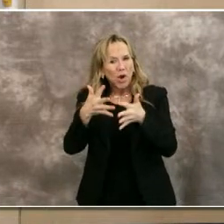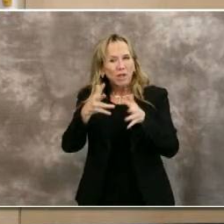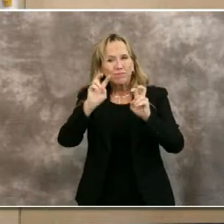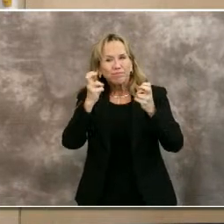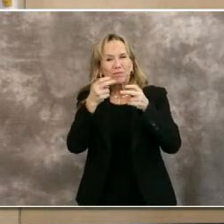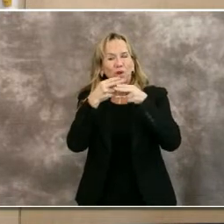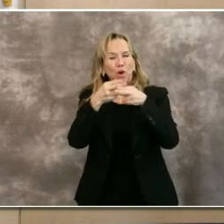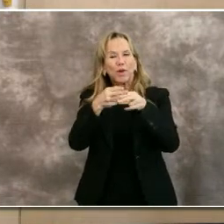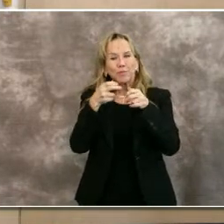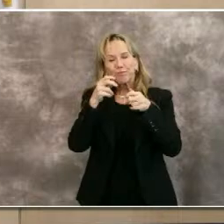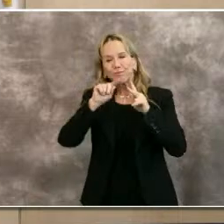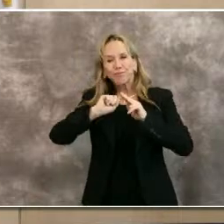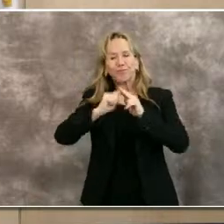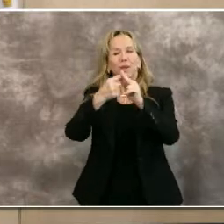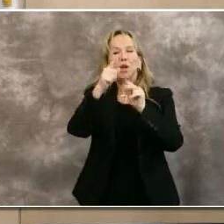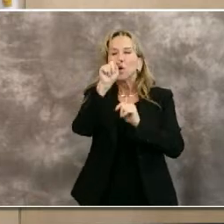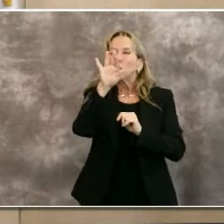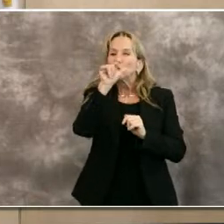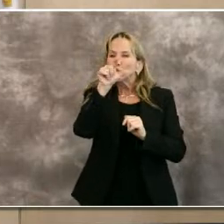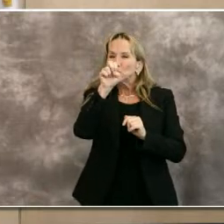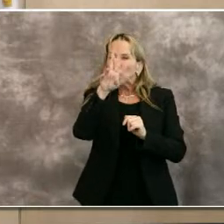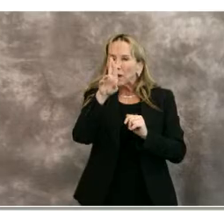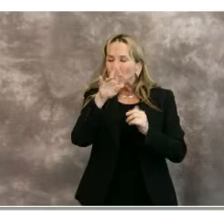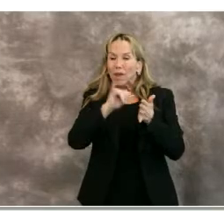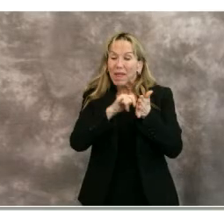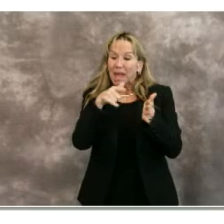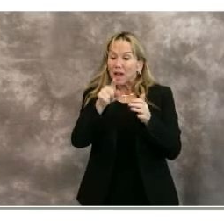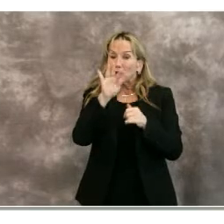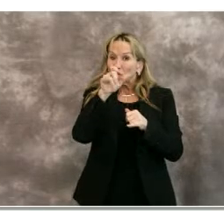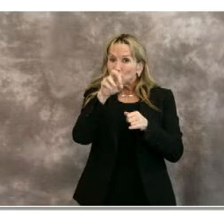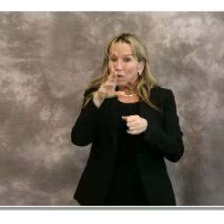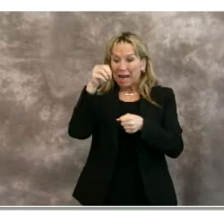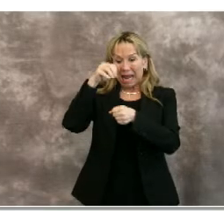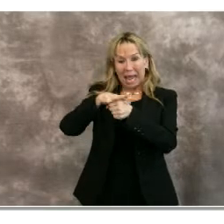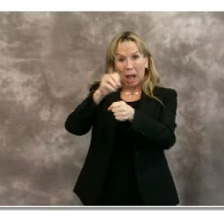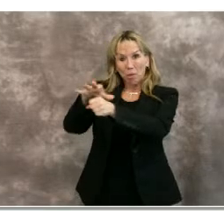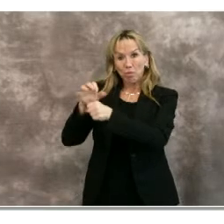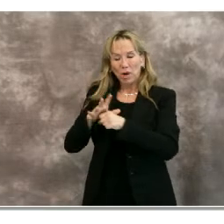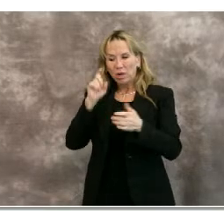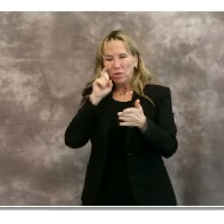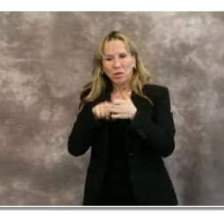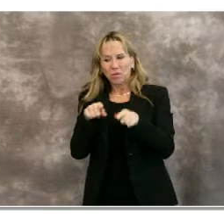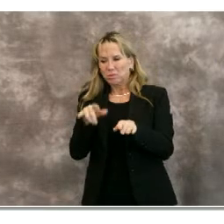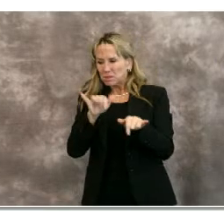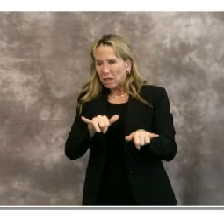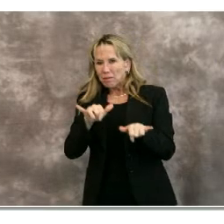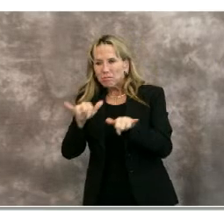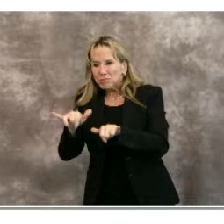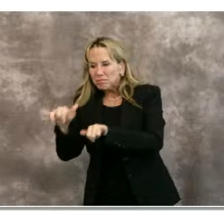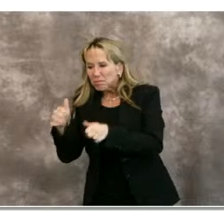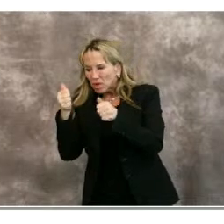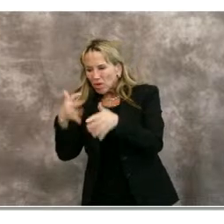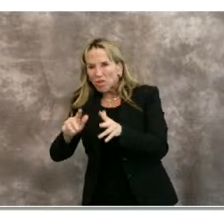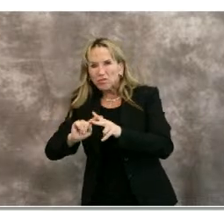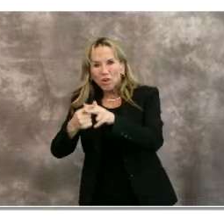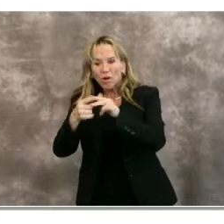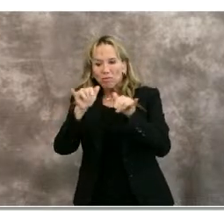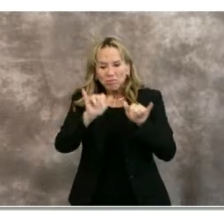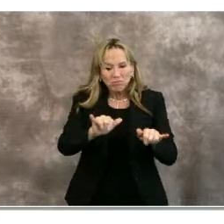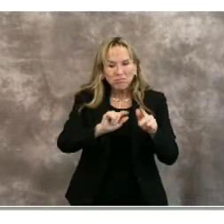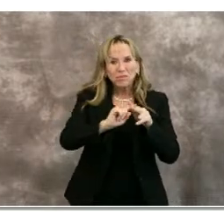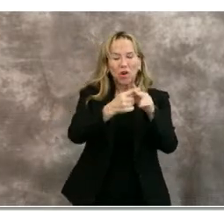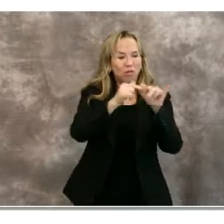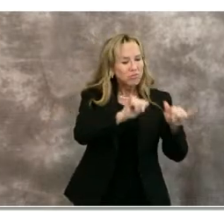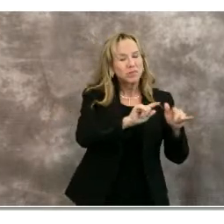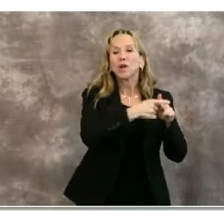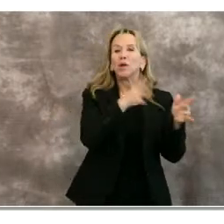require modification to the health officer's order. And outbreaks is one of those triggers that you'll see here. We have